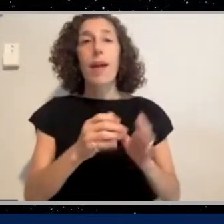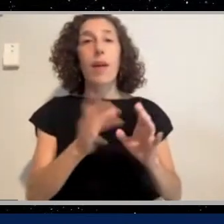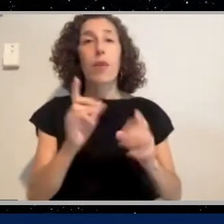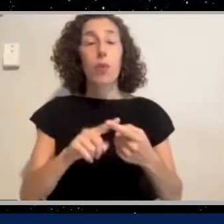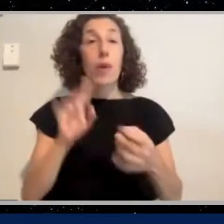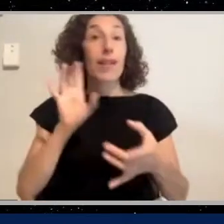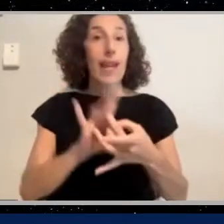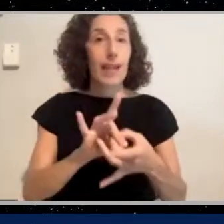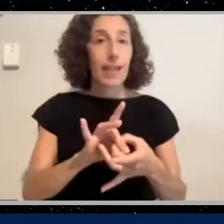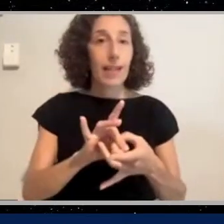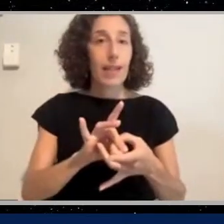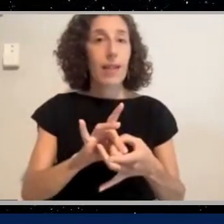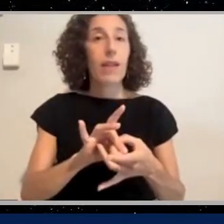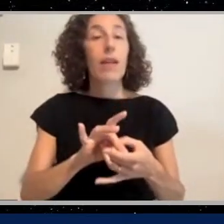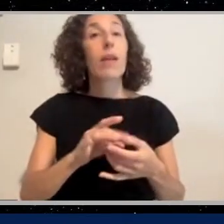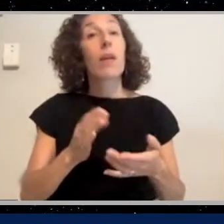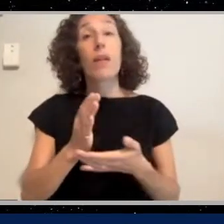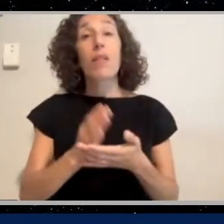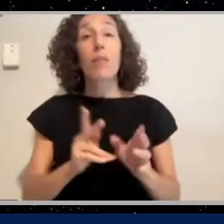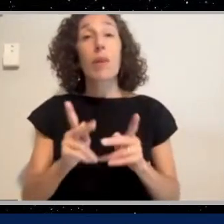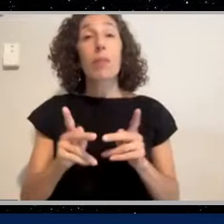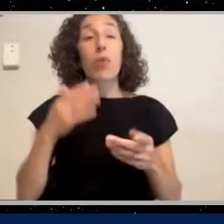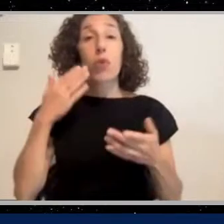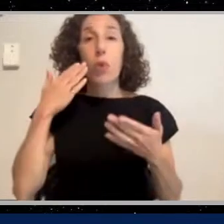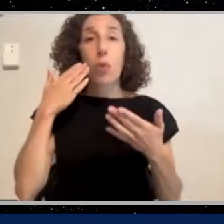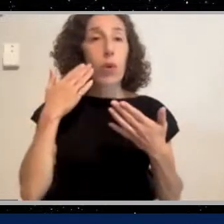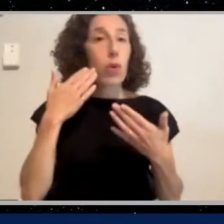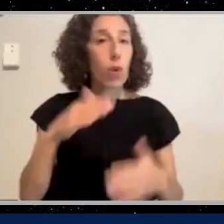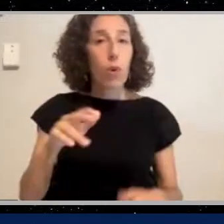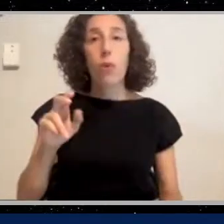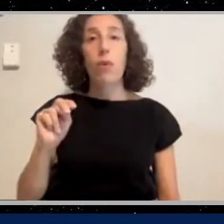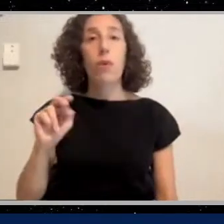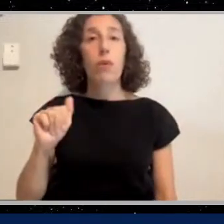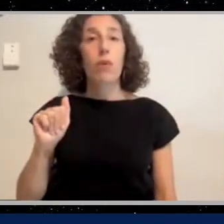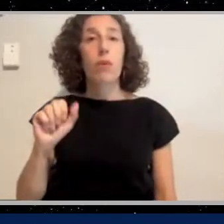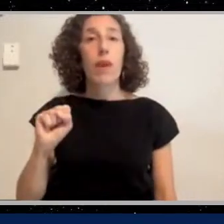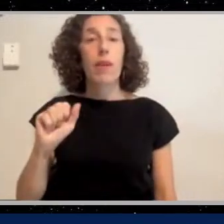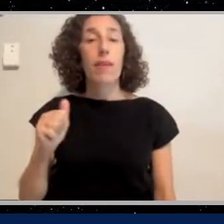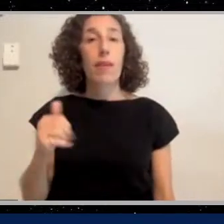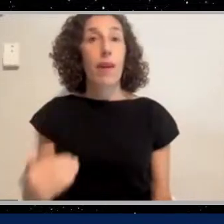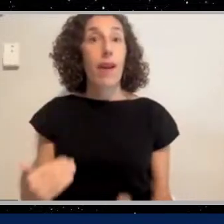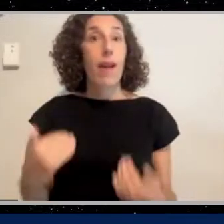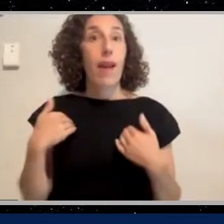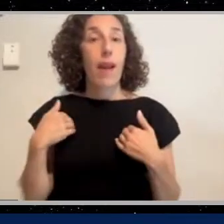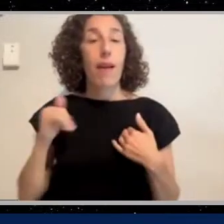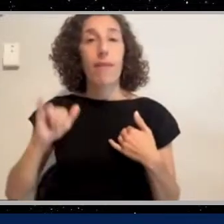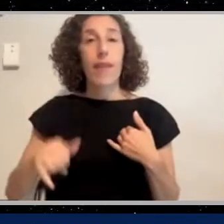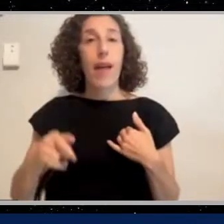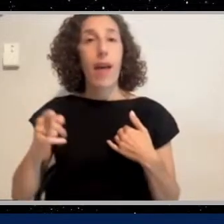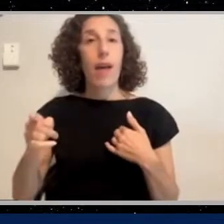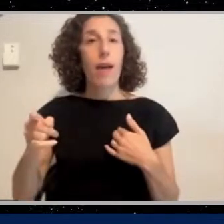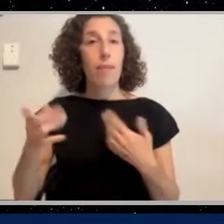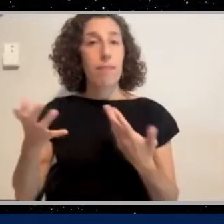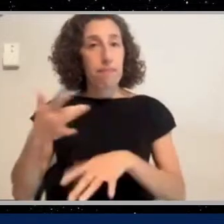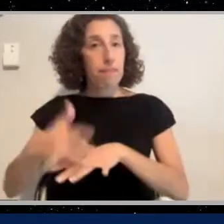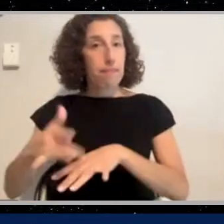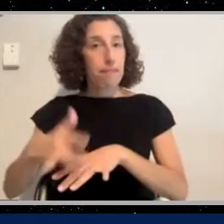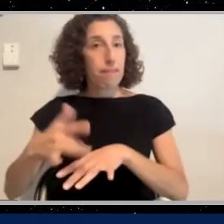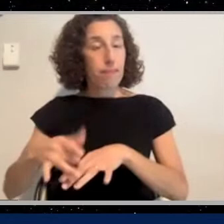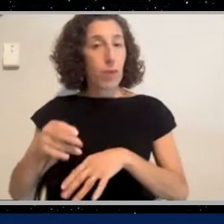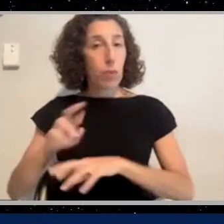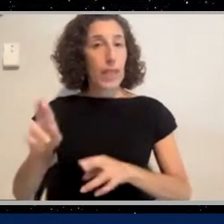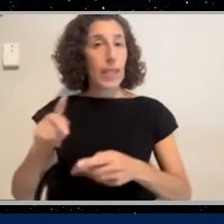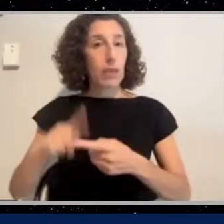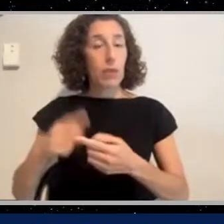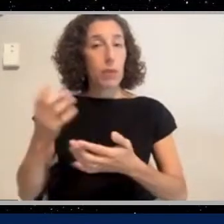may not even know that NASA does that has that framework that allows people to get involved with